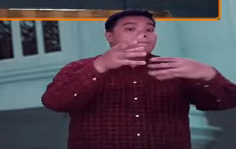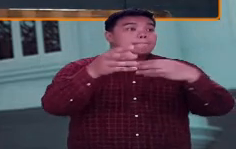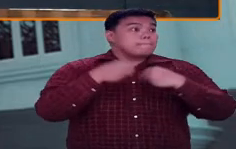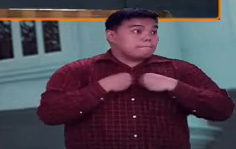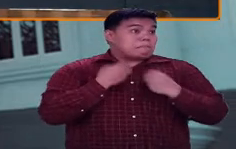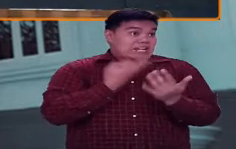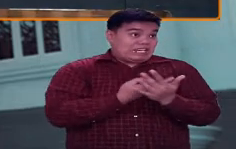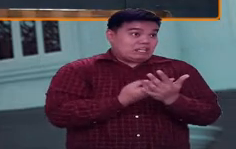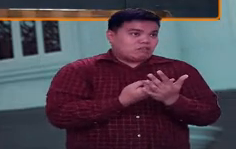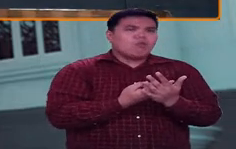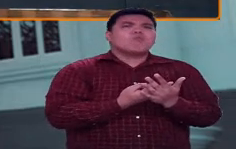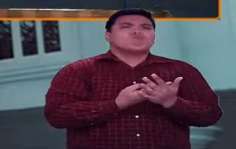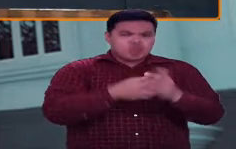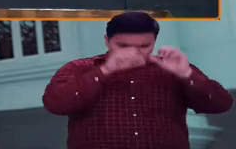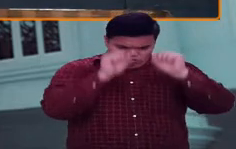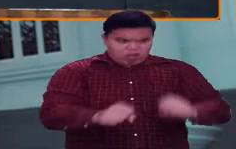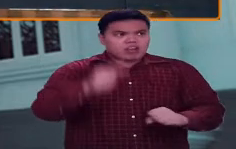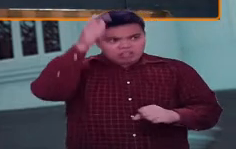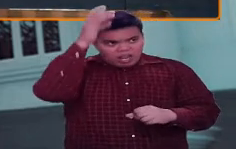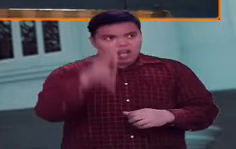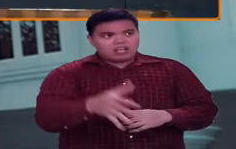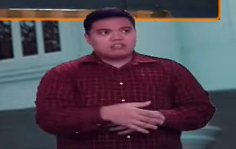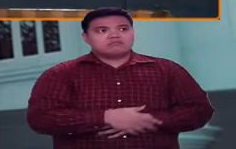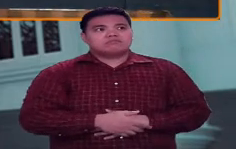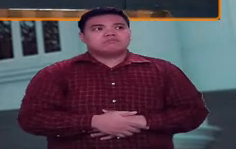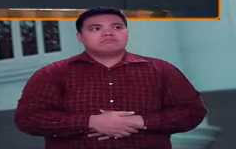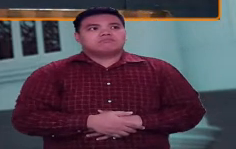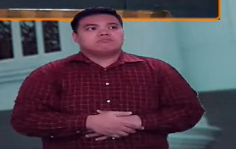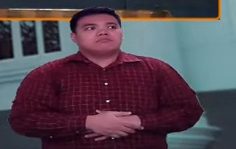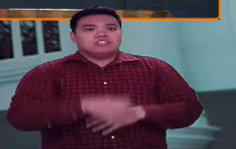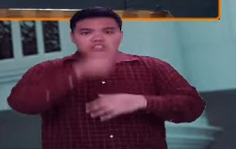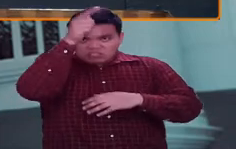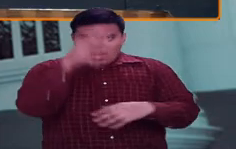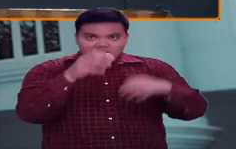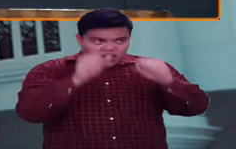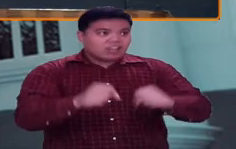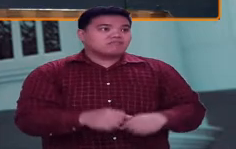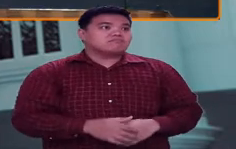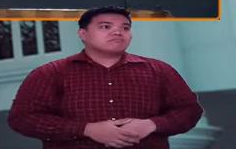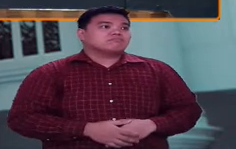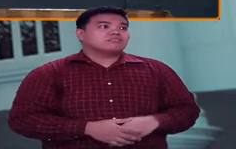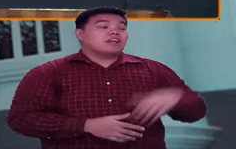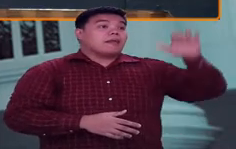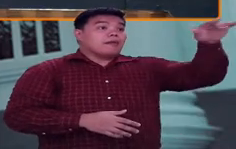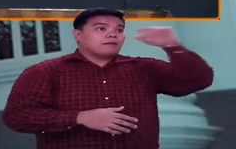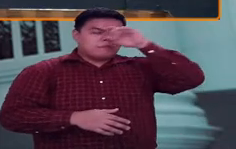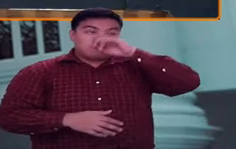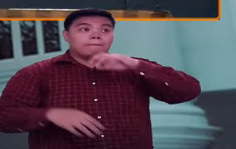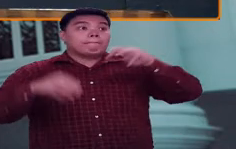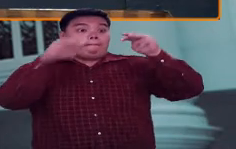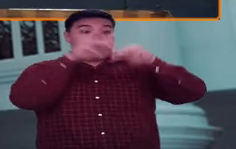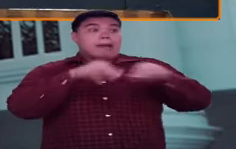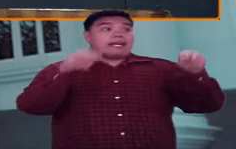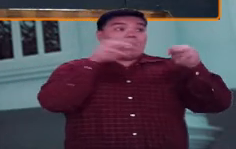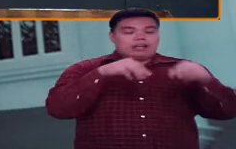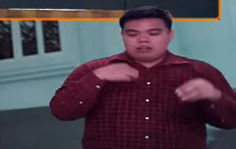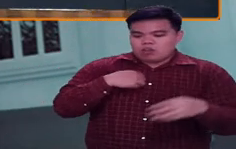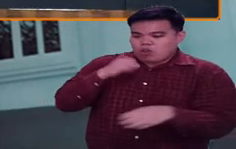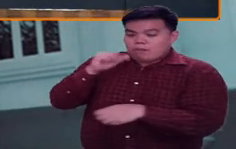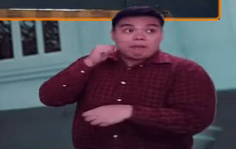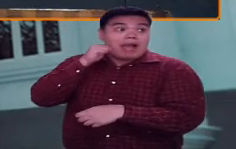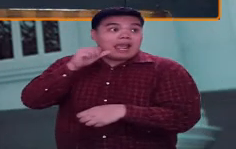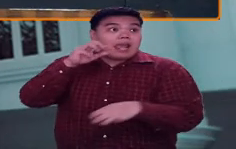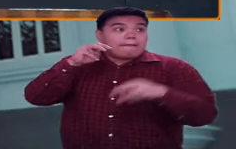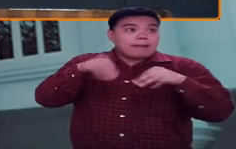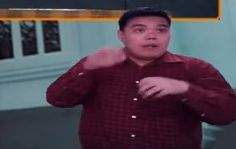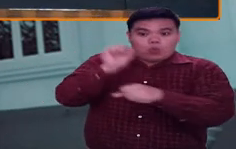income. I know a lady who she promised to give to missions, and the next day, on Monday, she went to work. The